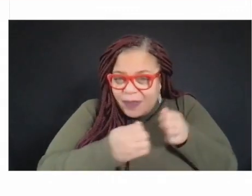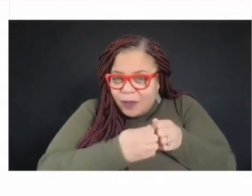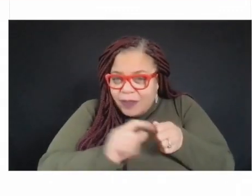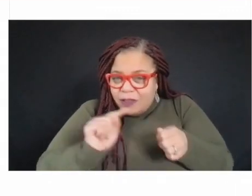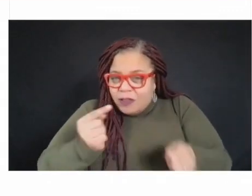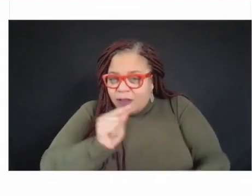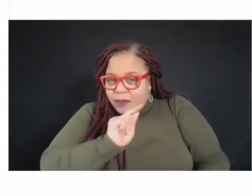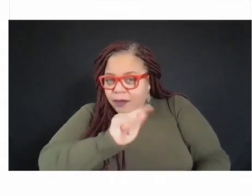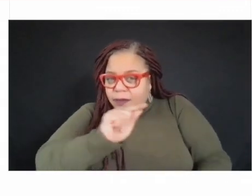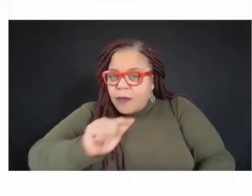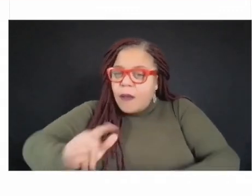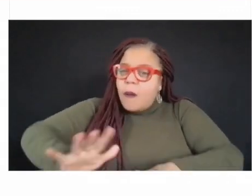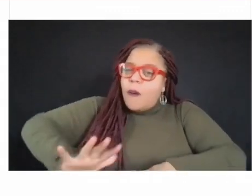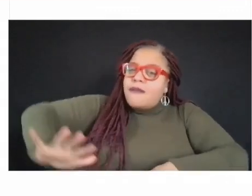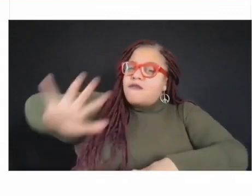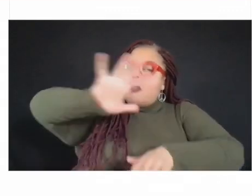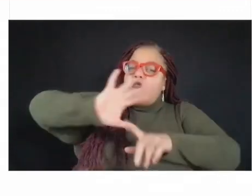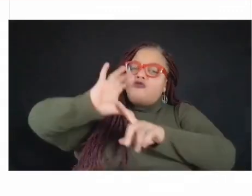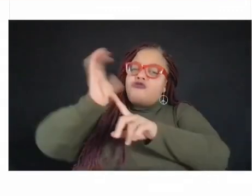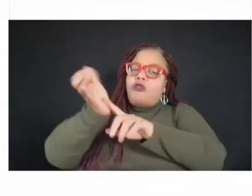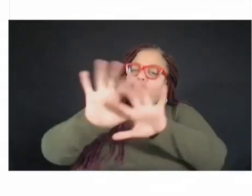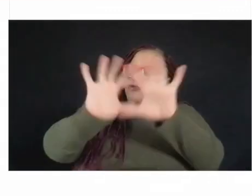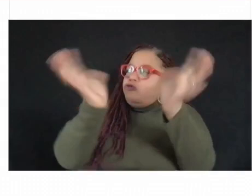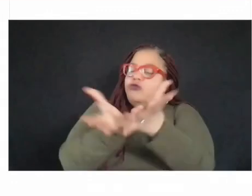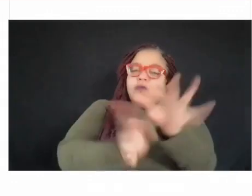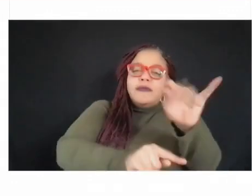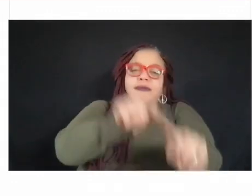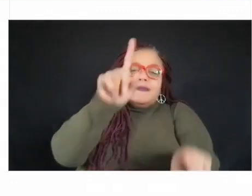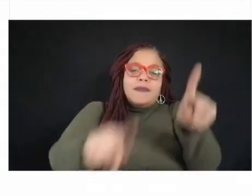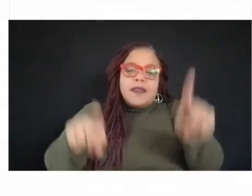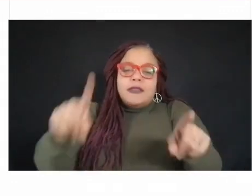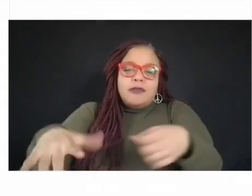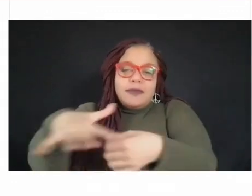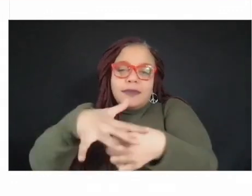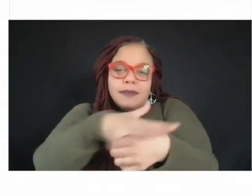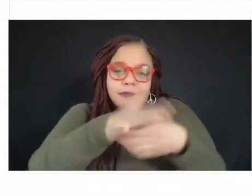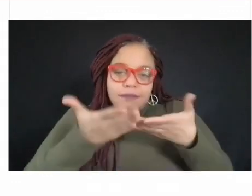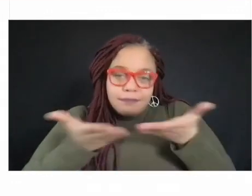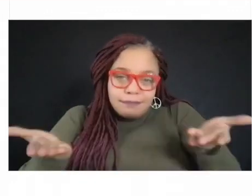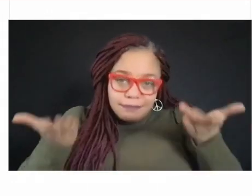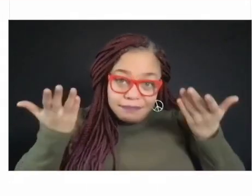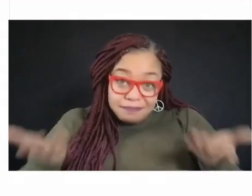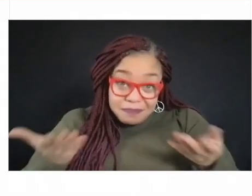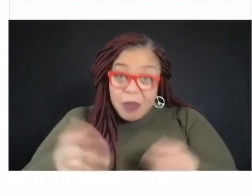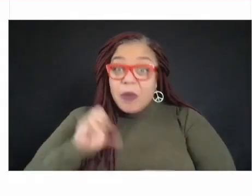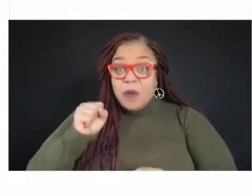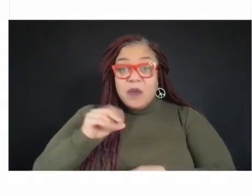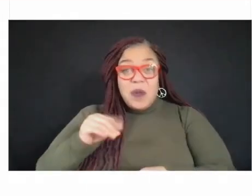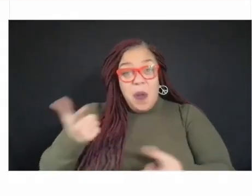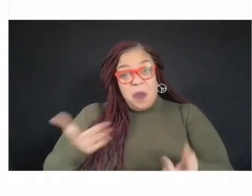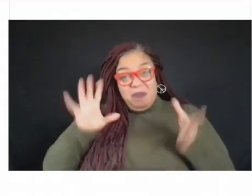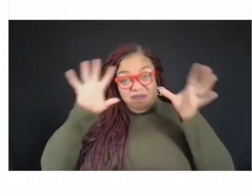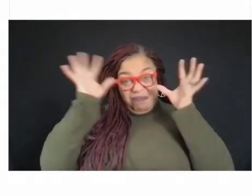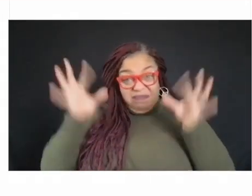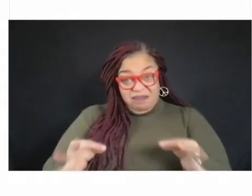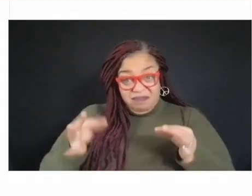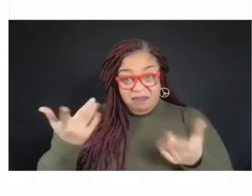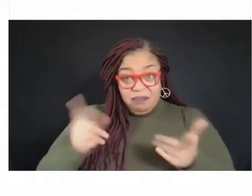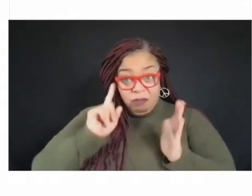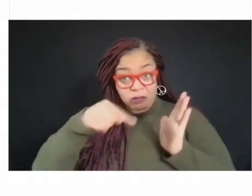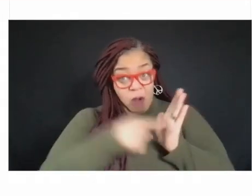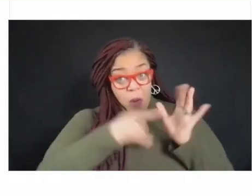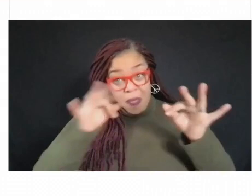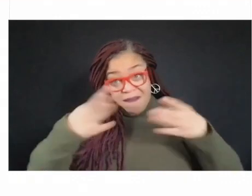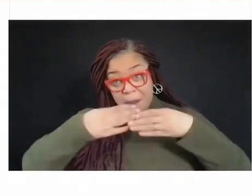their various jurisdictions. So it is certainly a role of public health. I think it's a key role of public